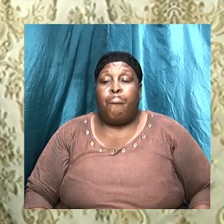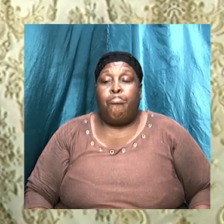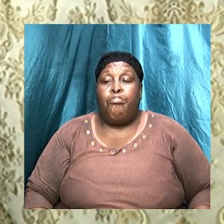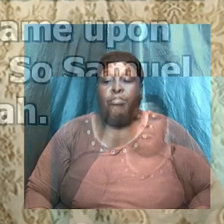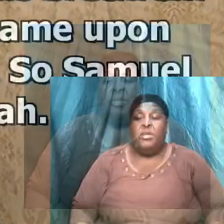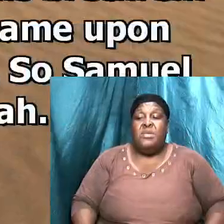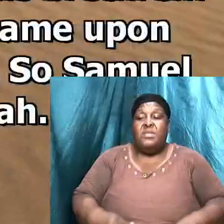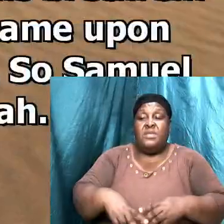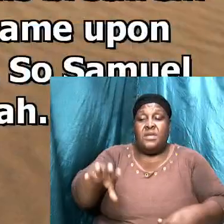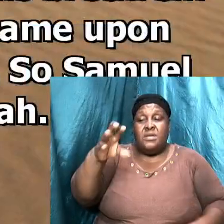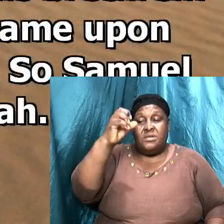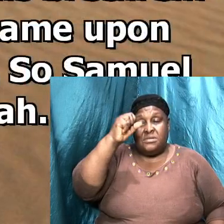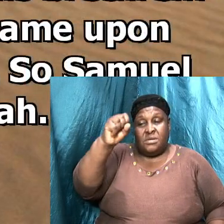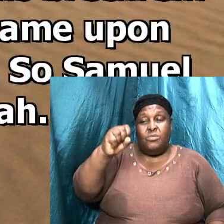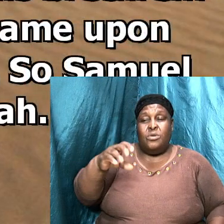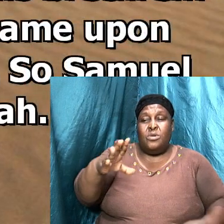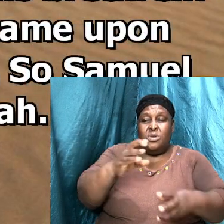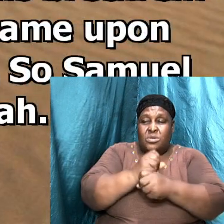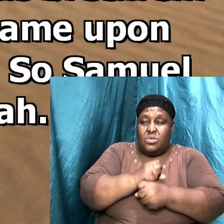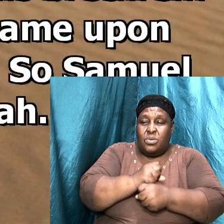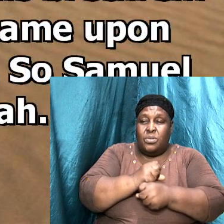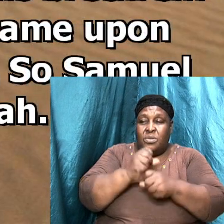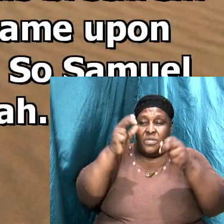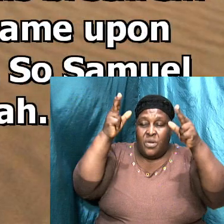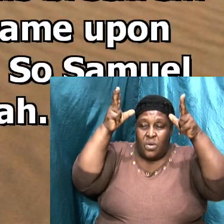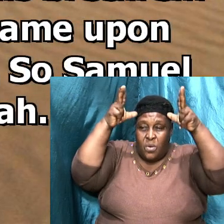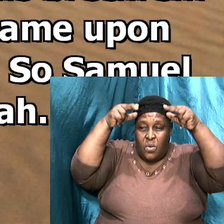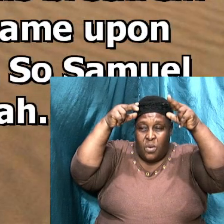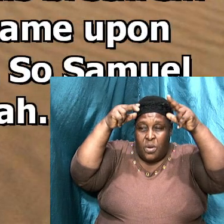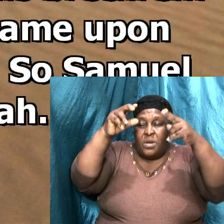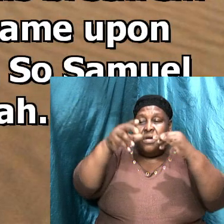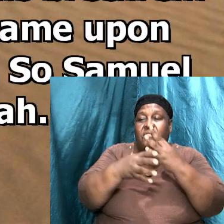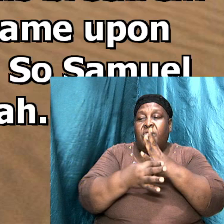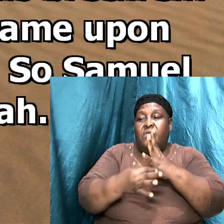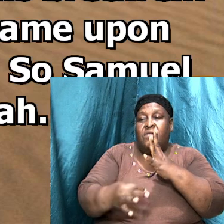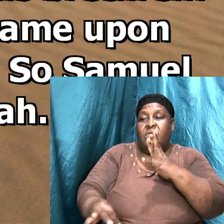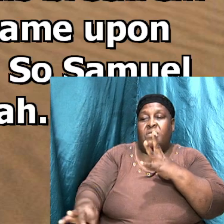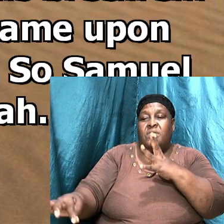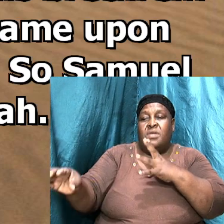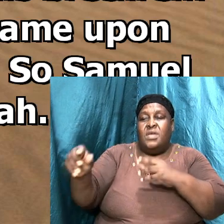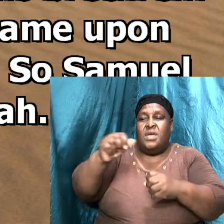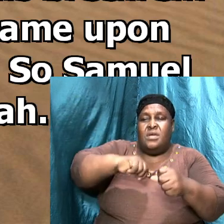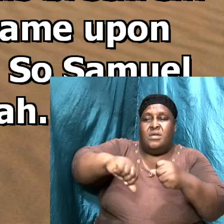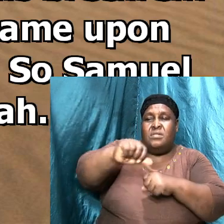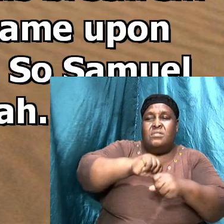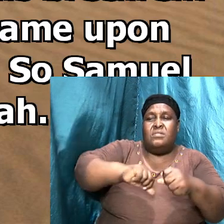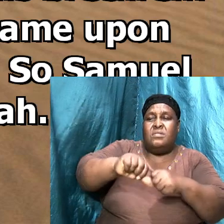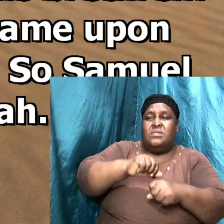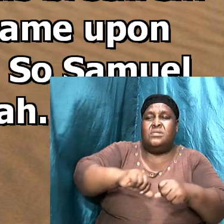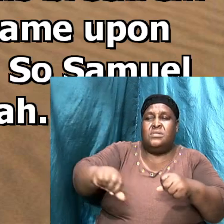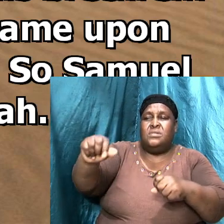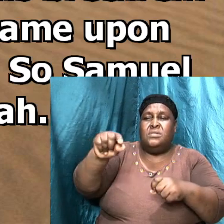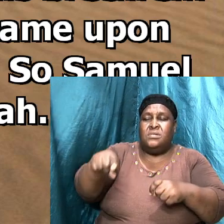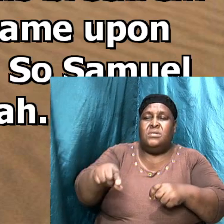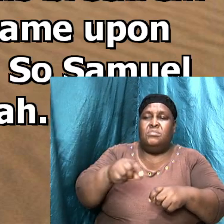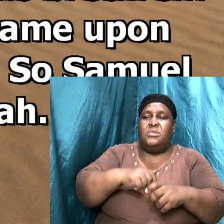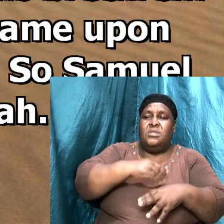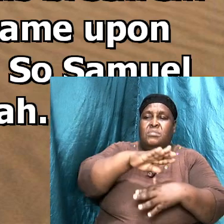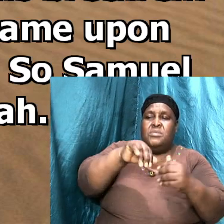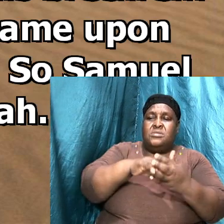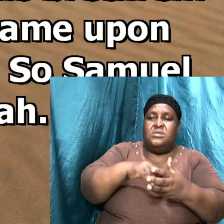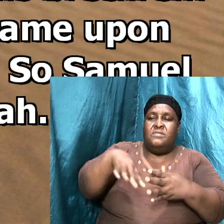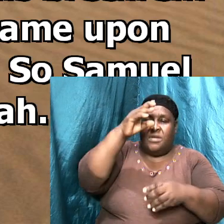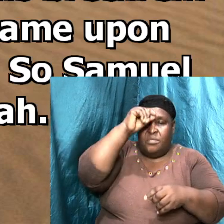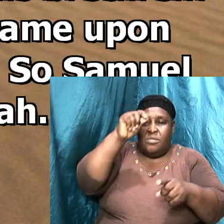Then Samuel took the iron of oil and anointed him in the midst of his brethren. And when he